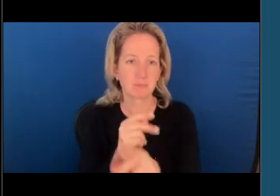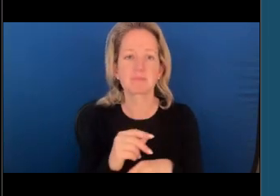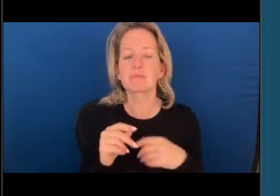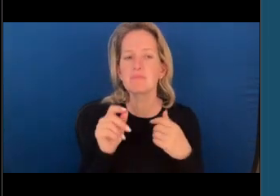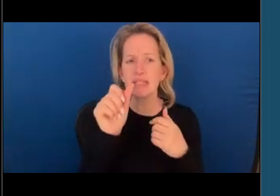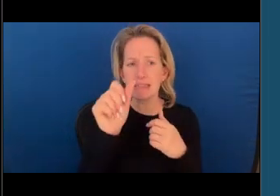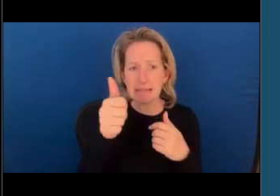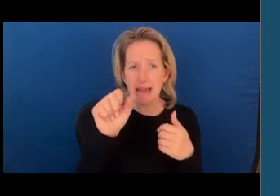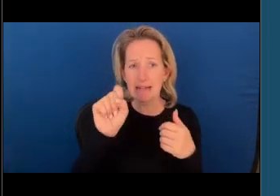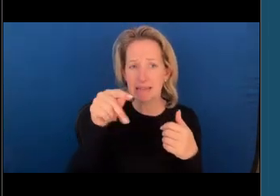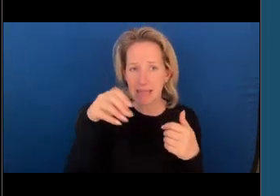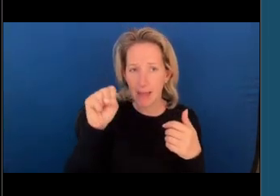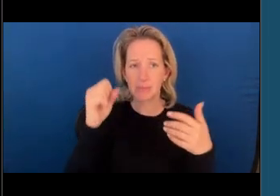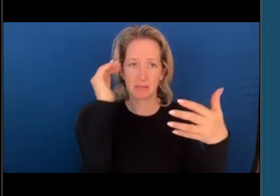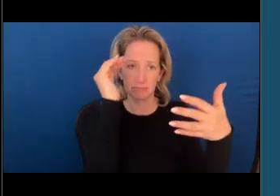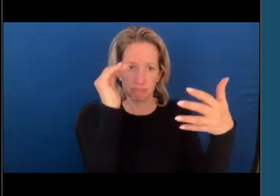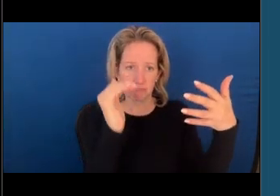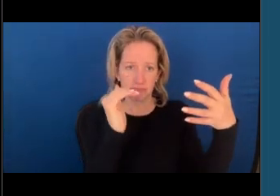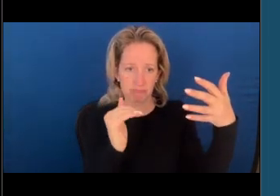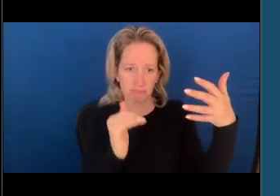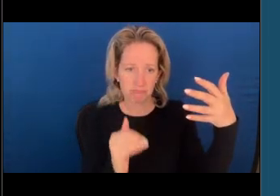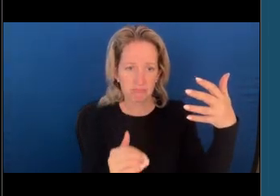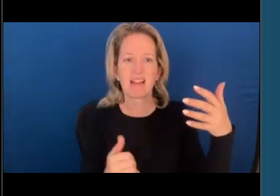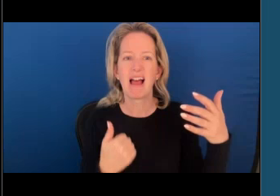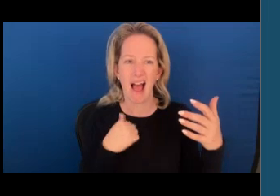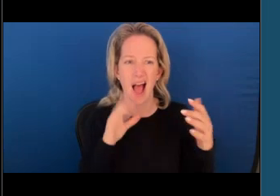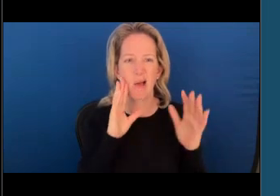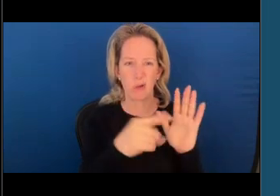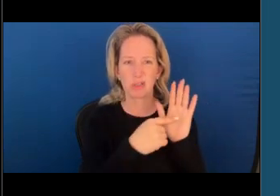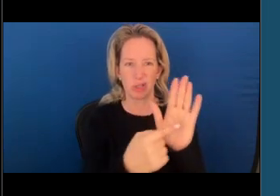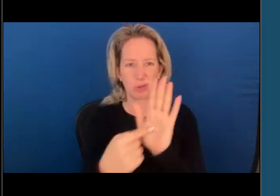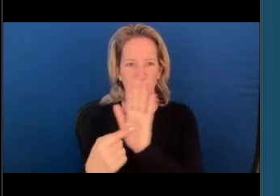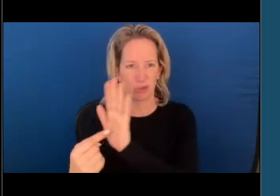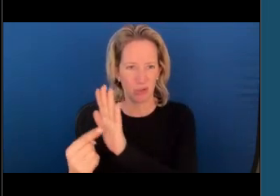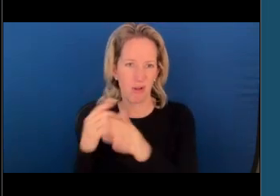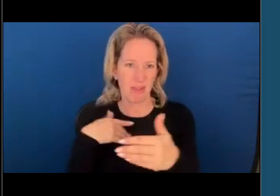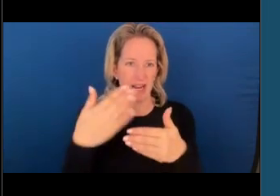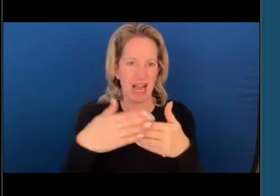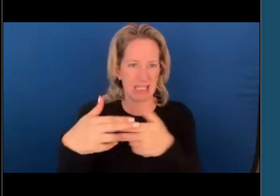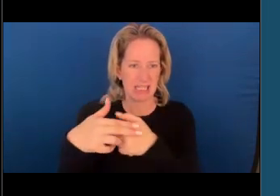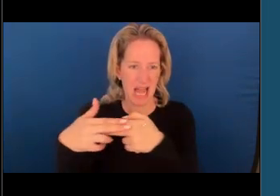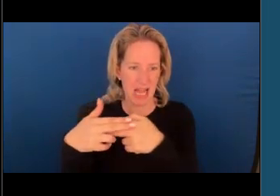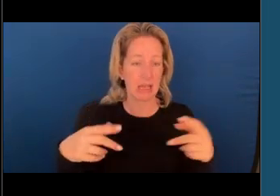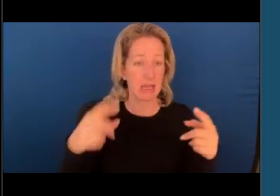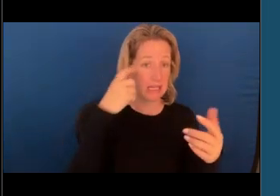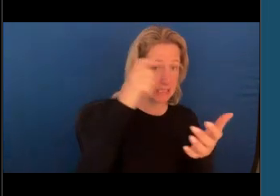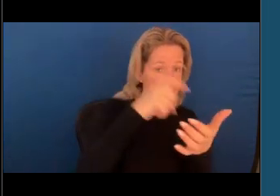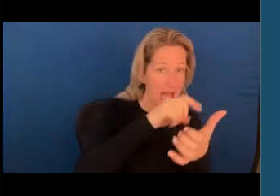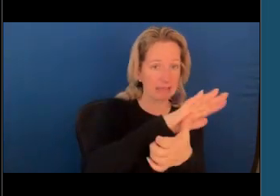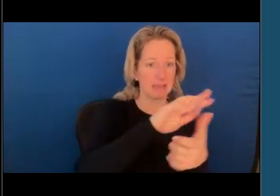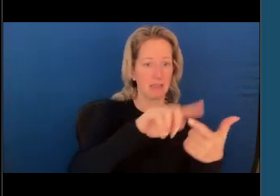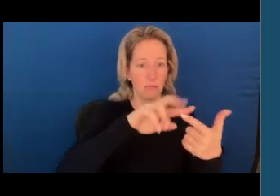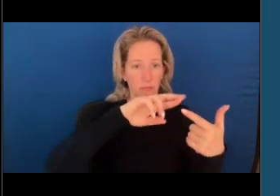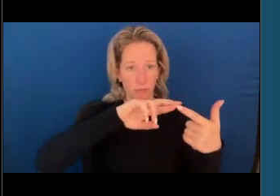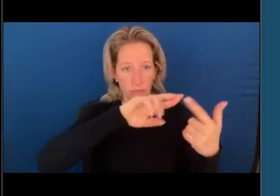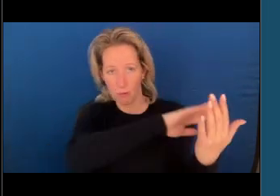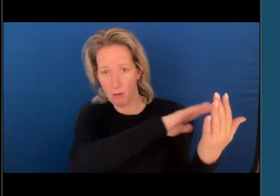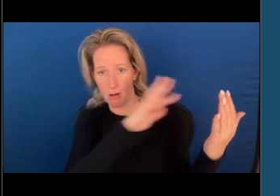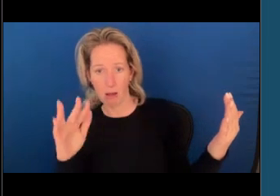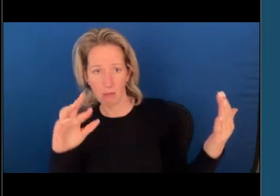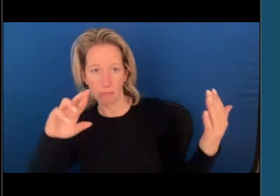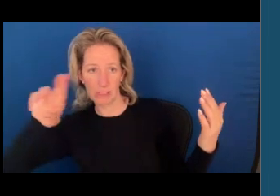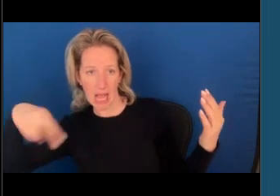project. I won't read through them now, I'll go through them in the next few slides, but through from detection to recycling, we also